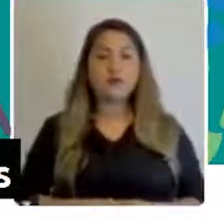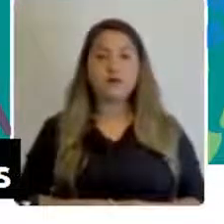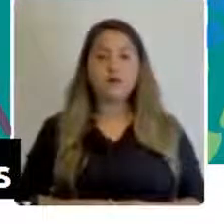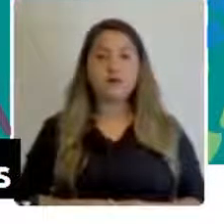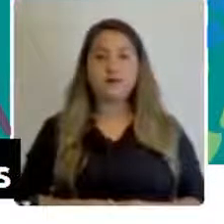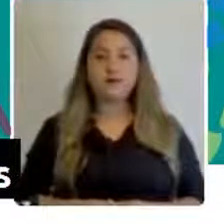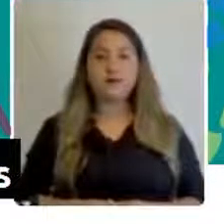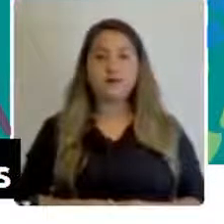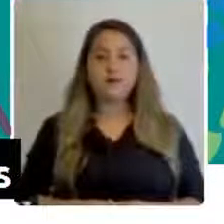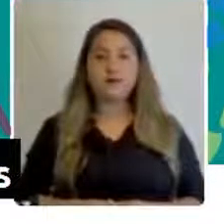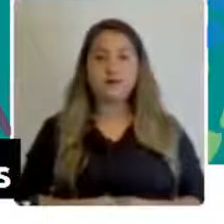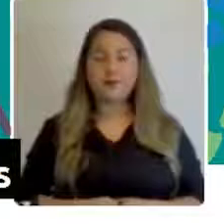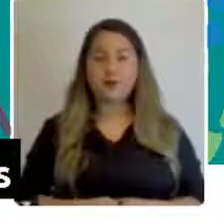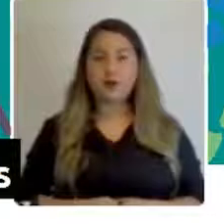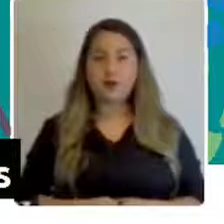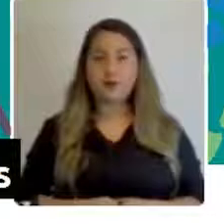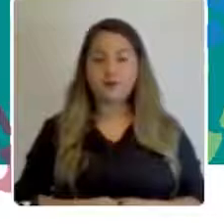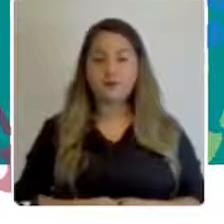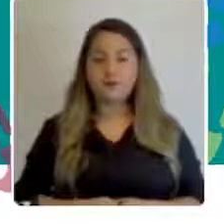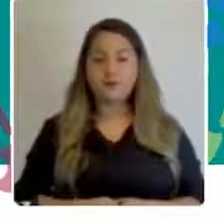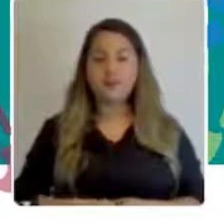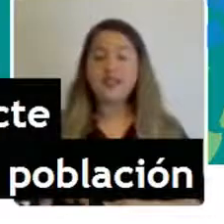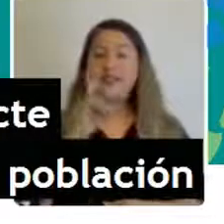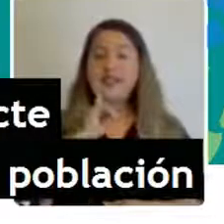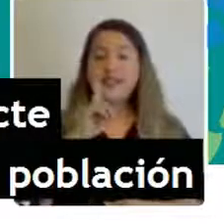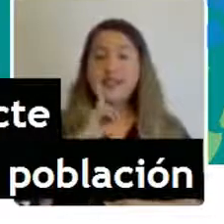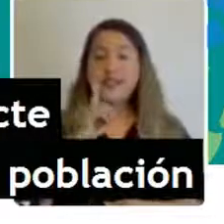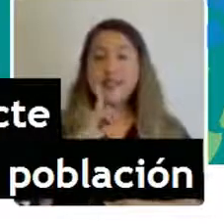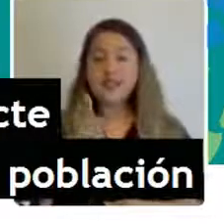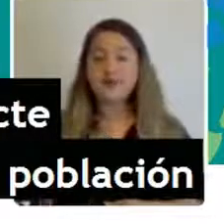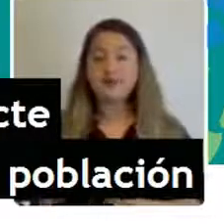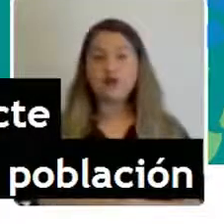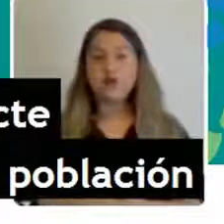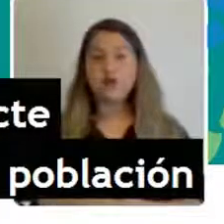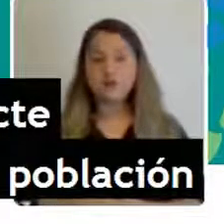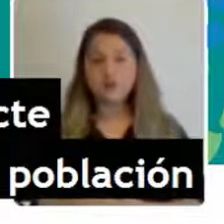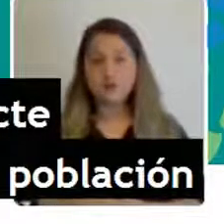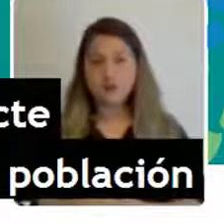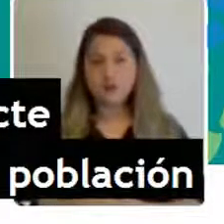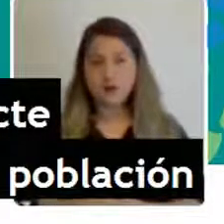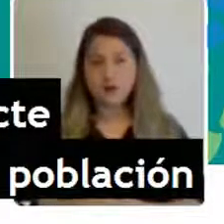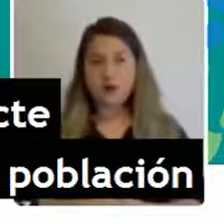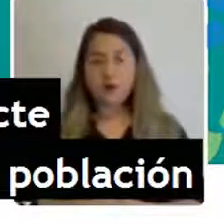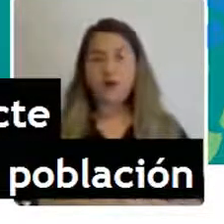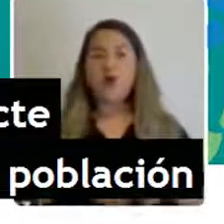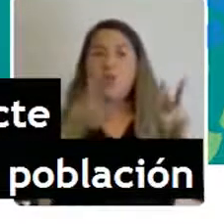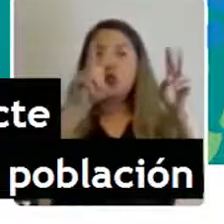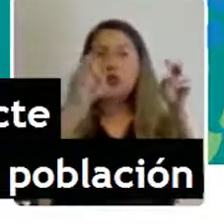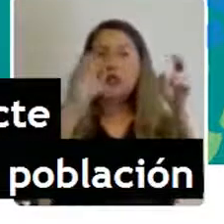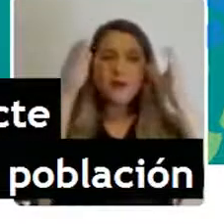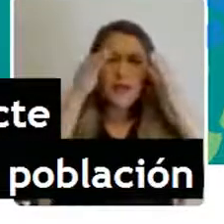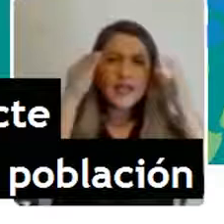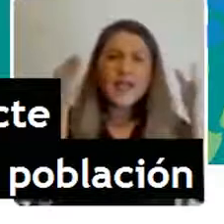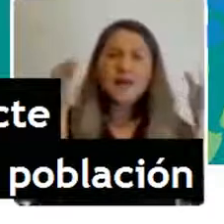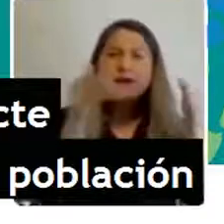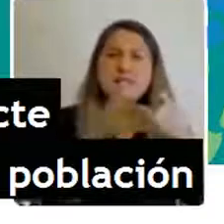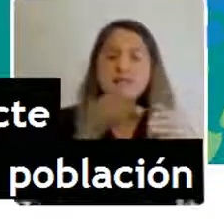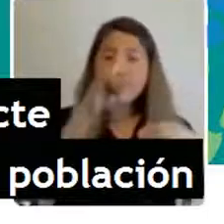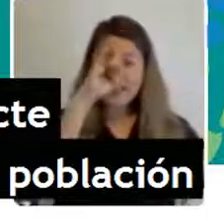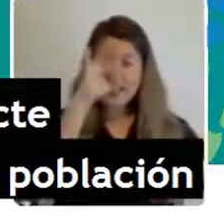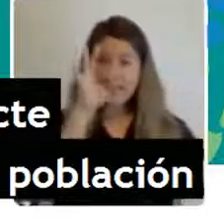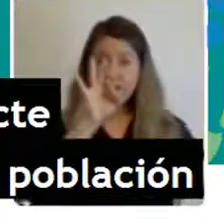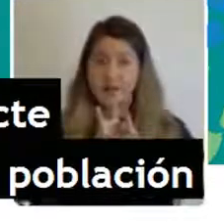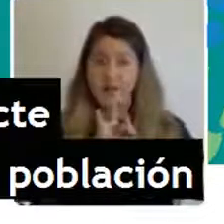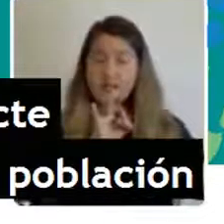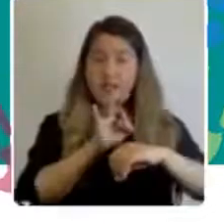definition, a specific definition for rare diseases, which is any disease affecting less than 5 people